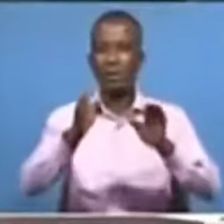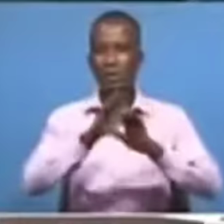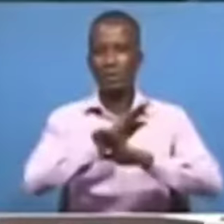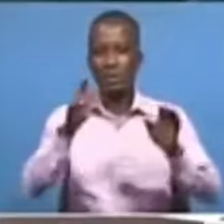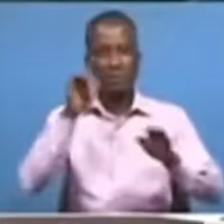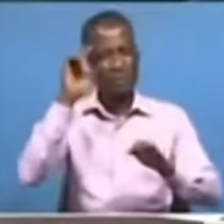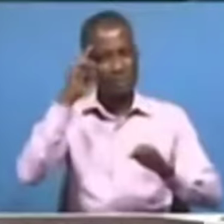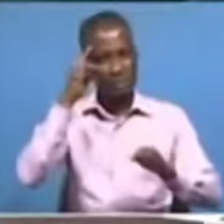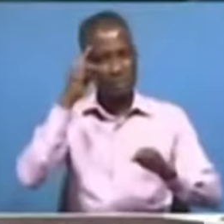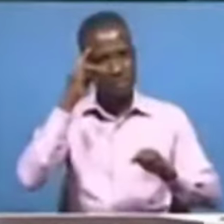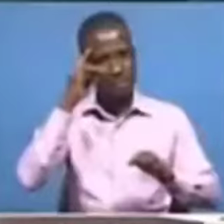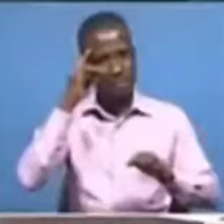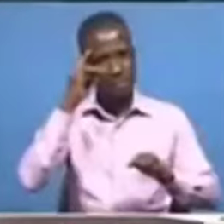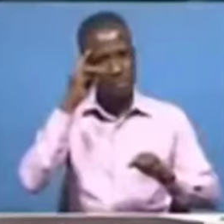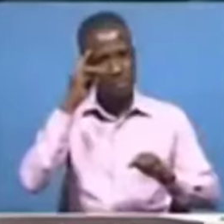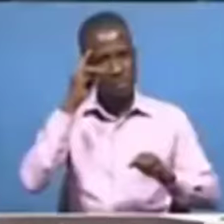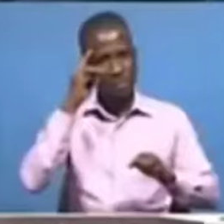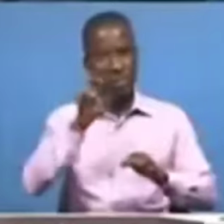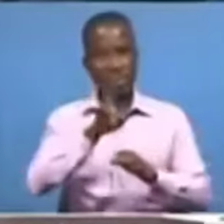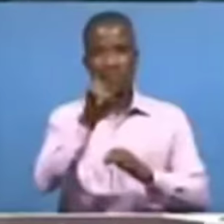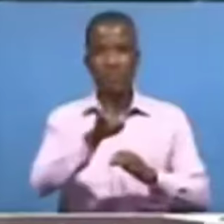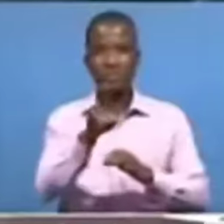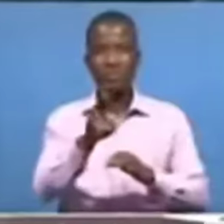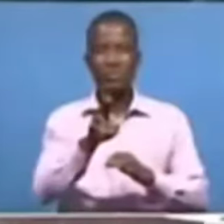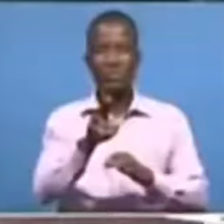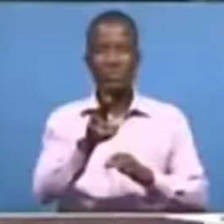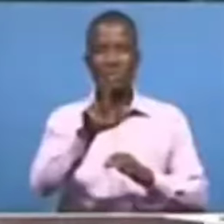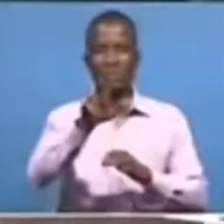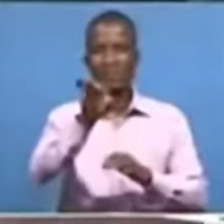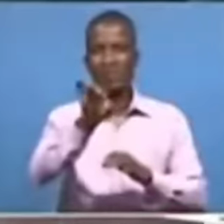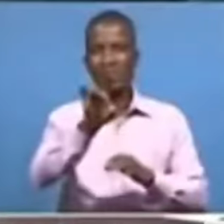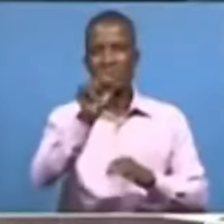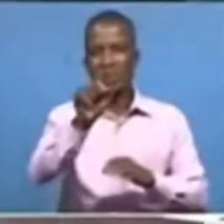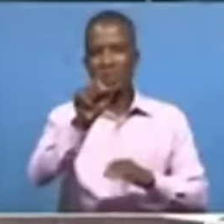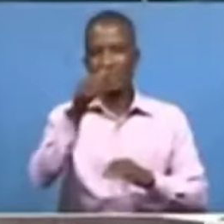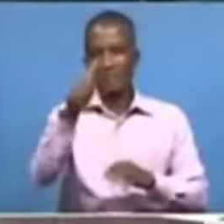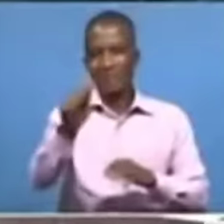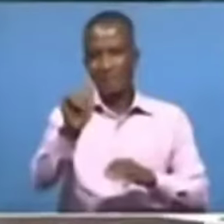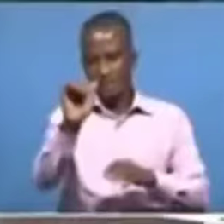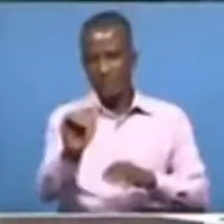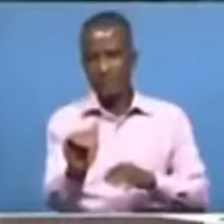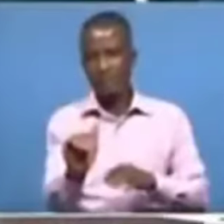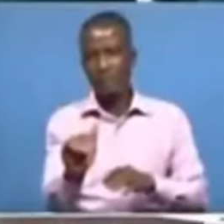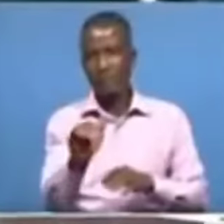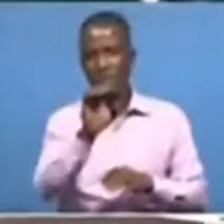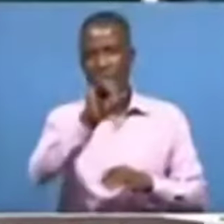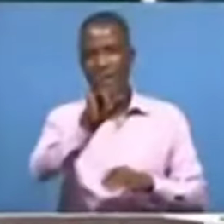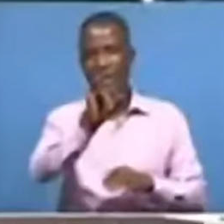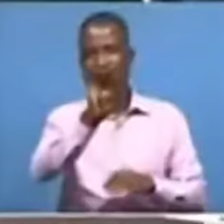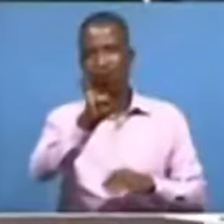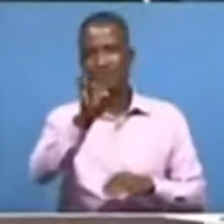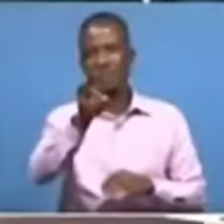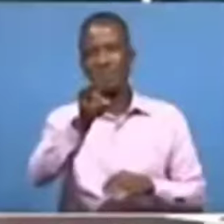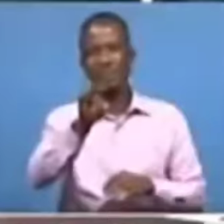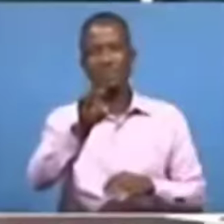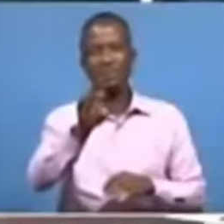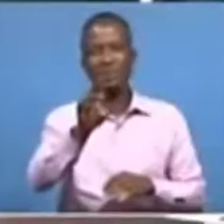cognizance, or the court did not apply Order 38, Rule 10 of CI 47,